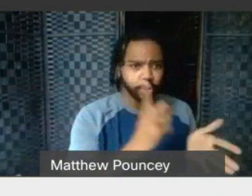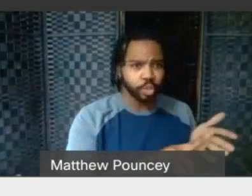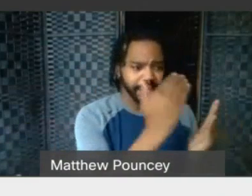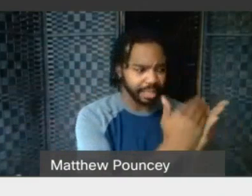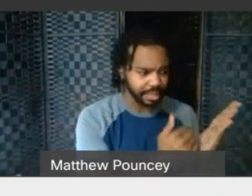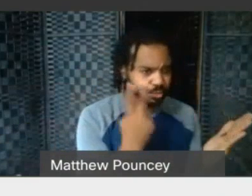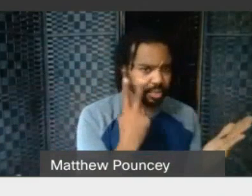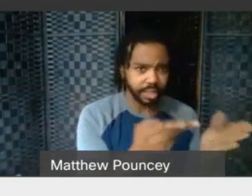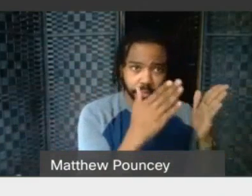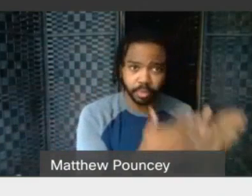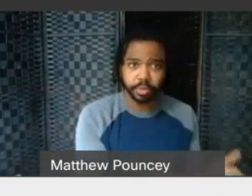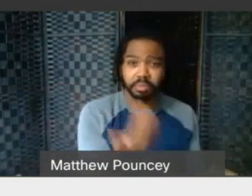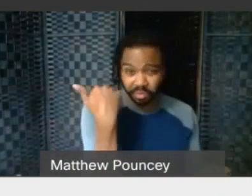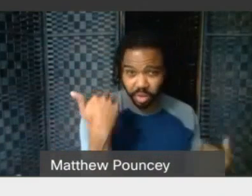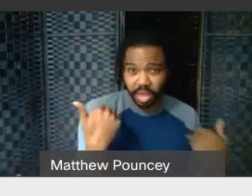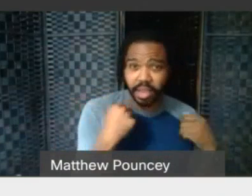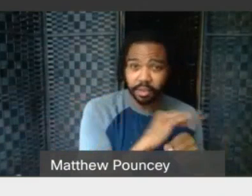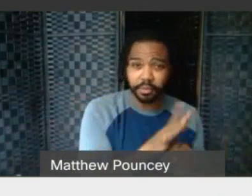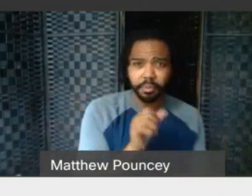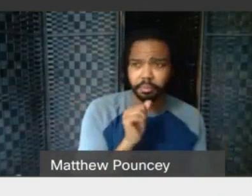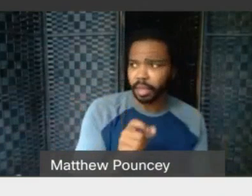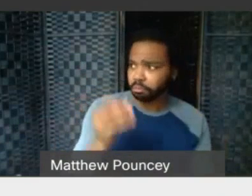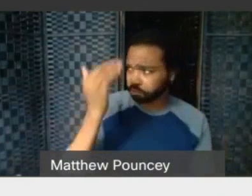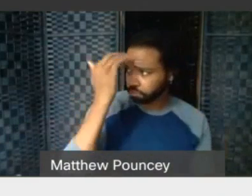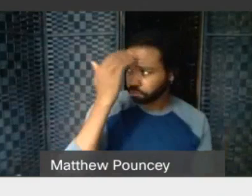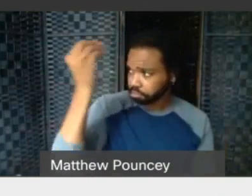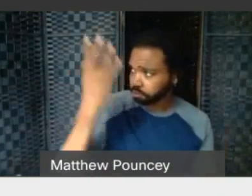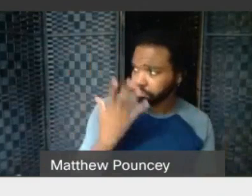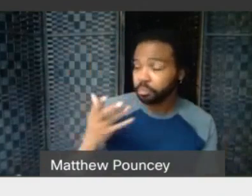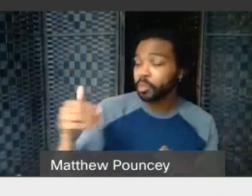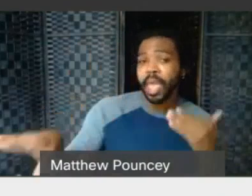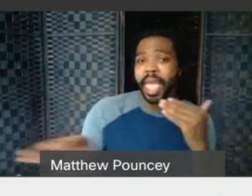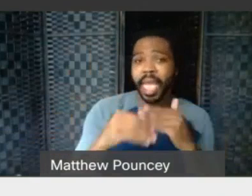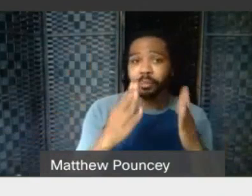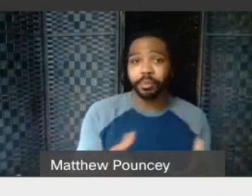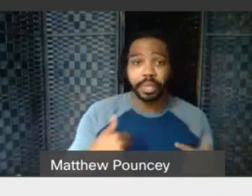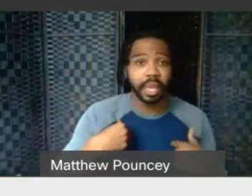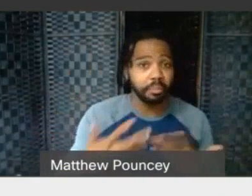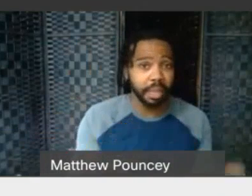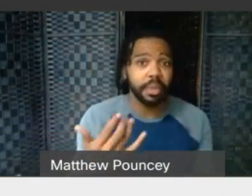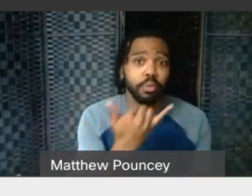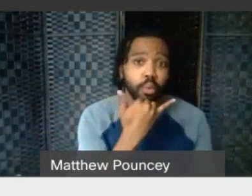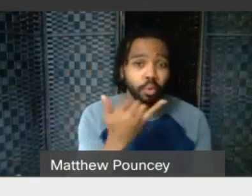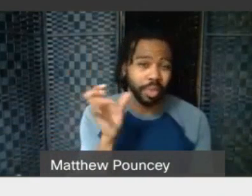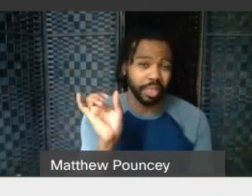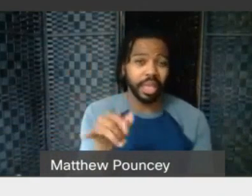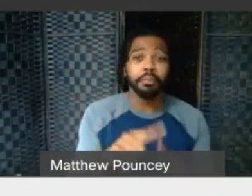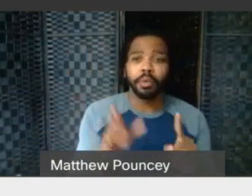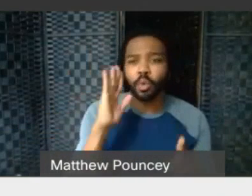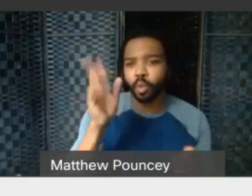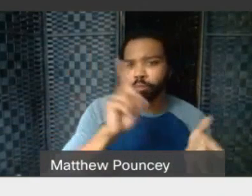COVID, and I'm not aware that we have added a person. I could be mistaken there, but we'll look into